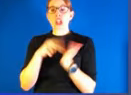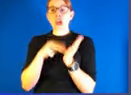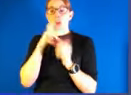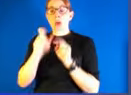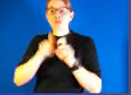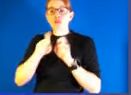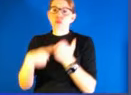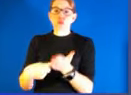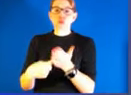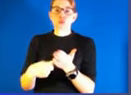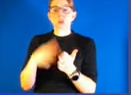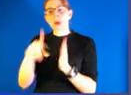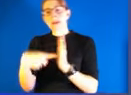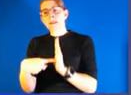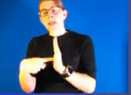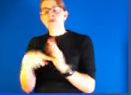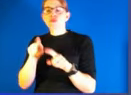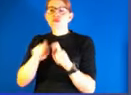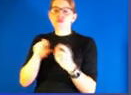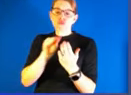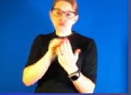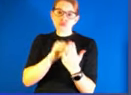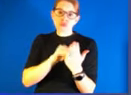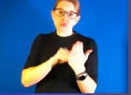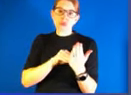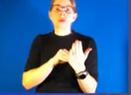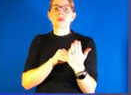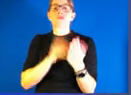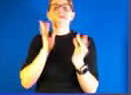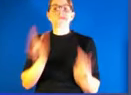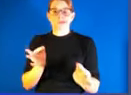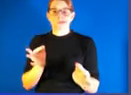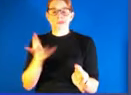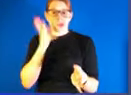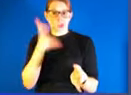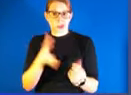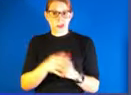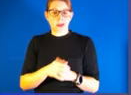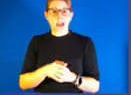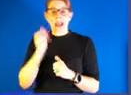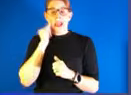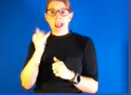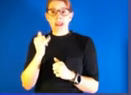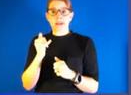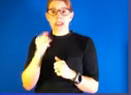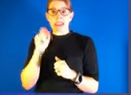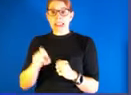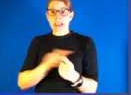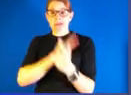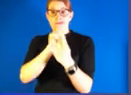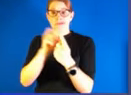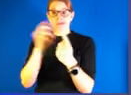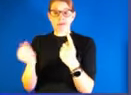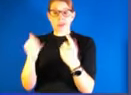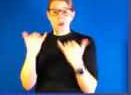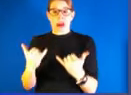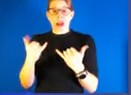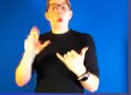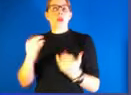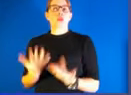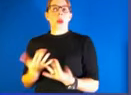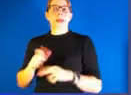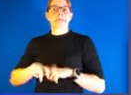your symptoms and what's going on with you and make that decision about whether or not you need to be seen immediately or you can wait. And so if